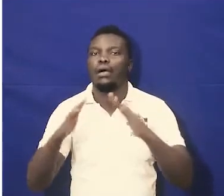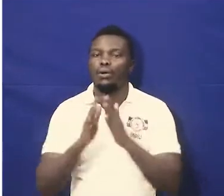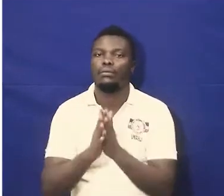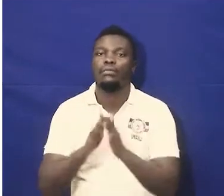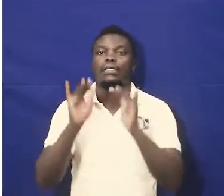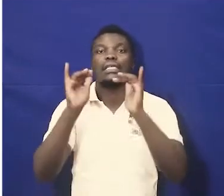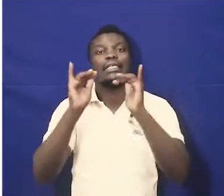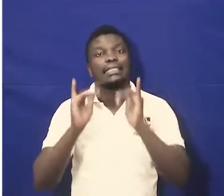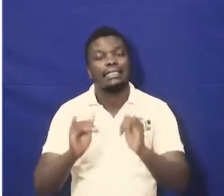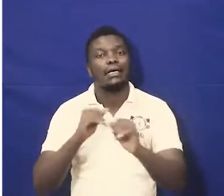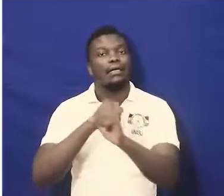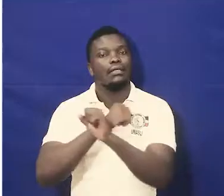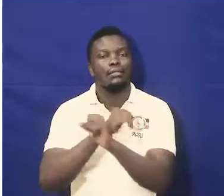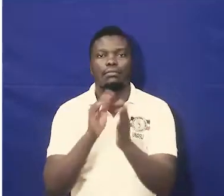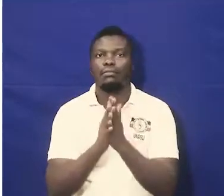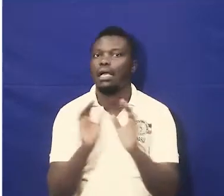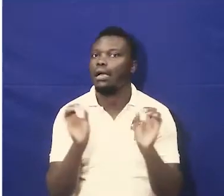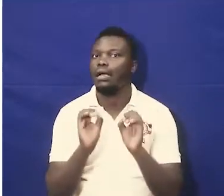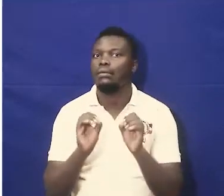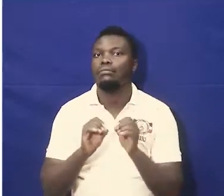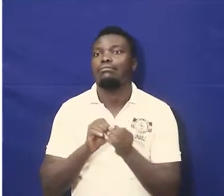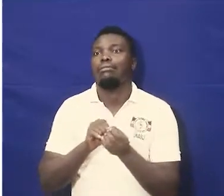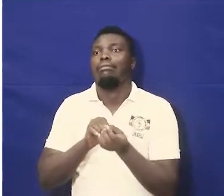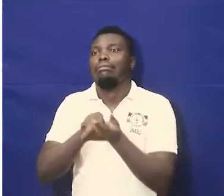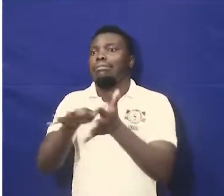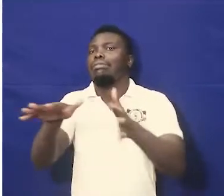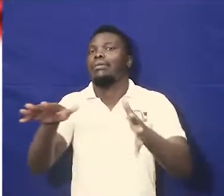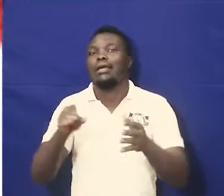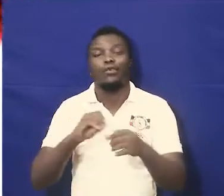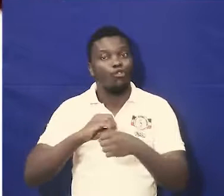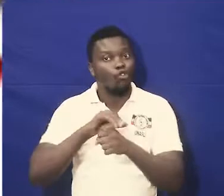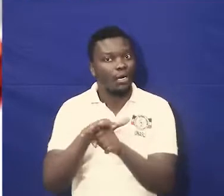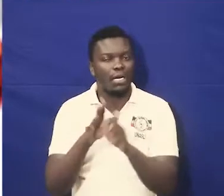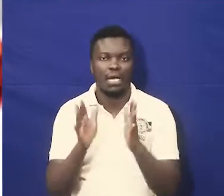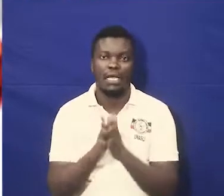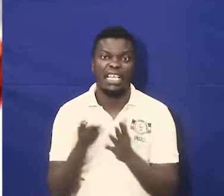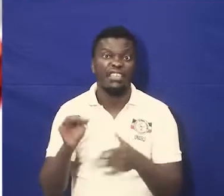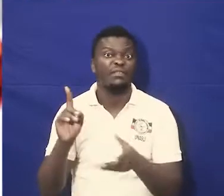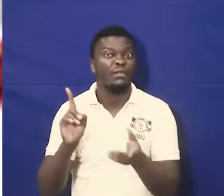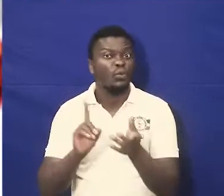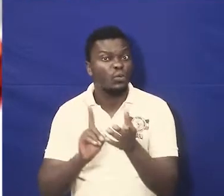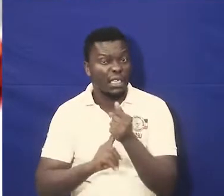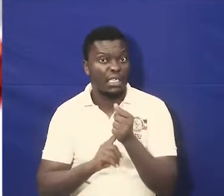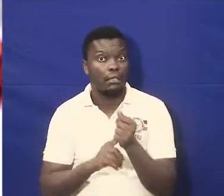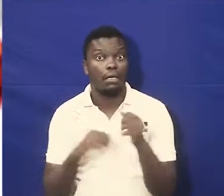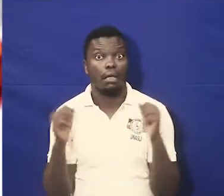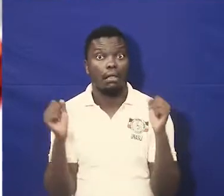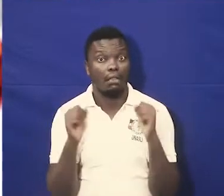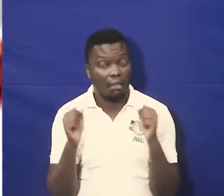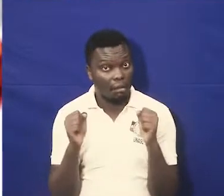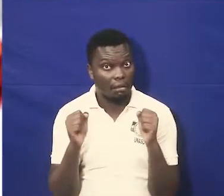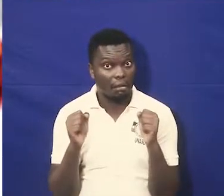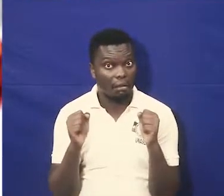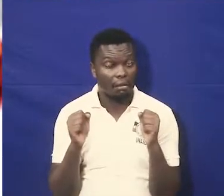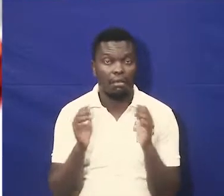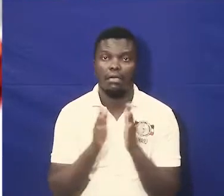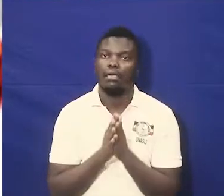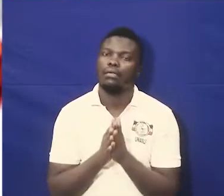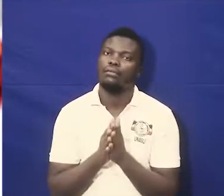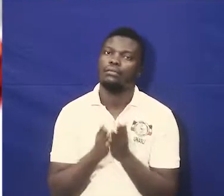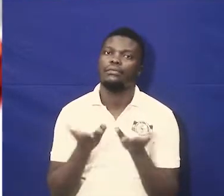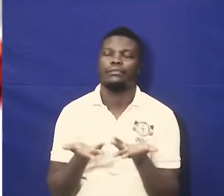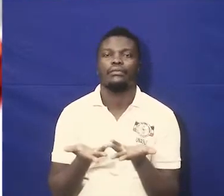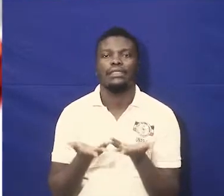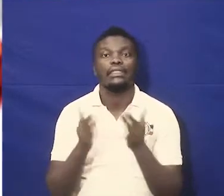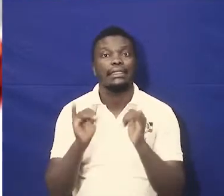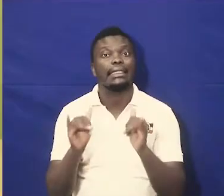safe and do not spread the coronavirus or even get infected with the coronavirus. Thank